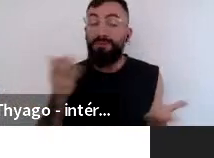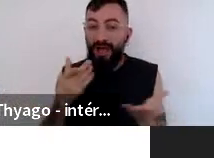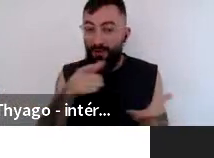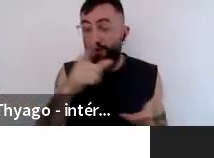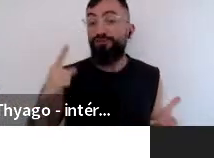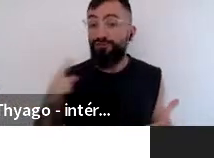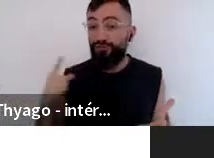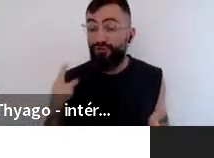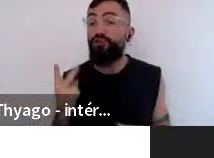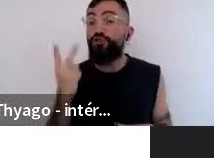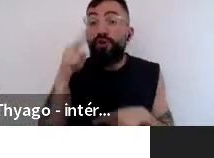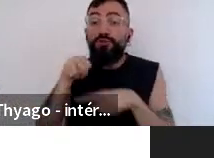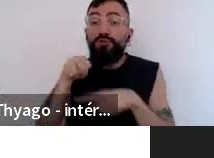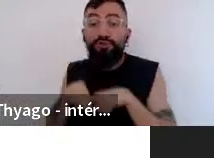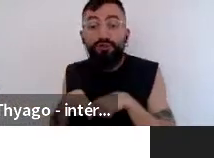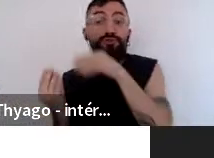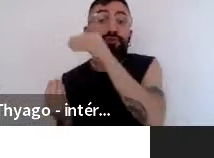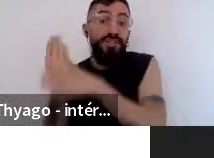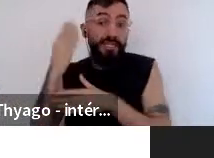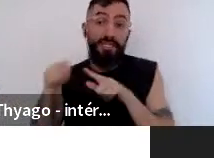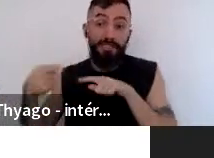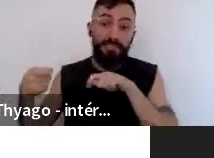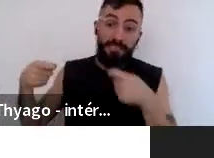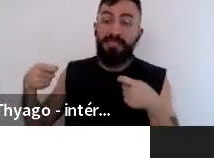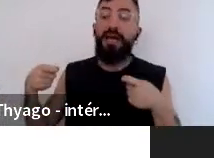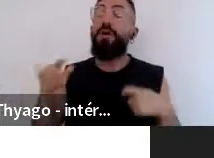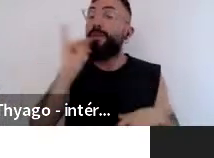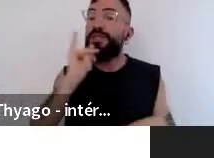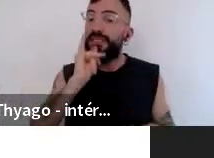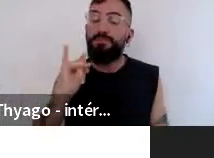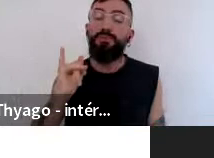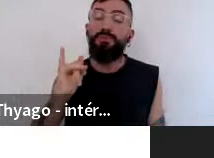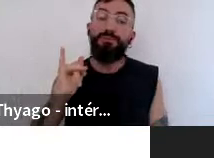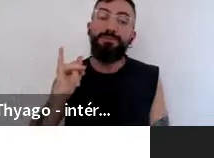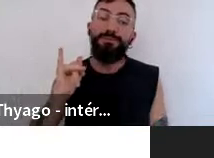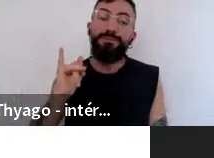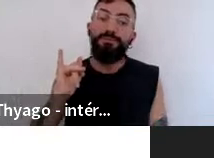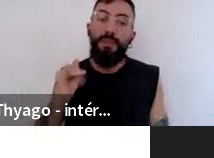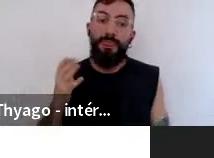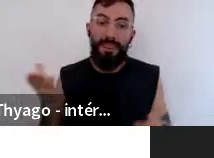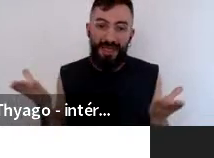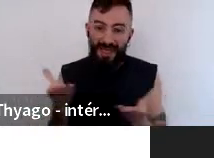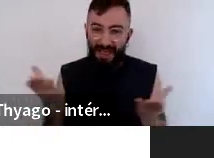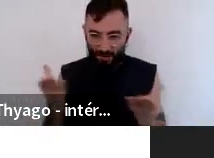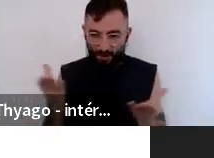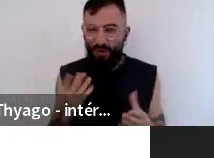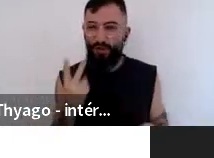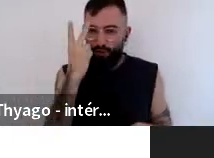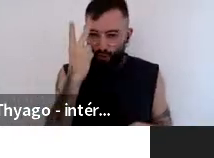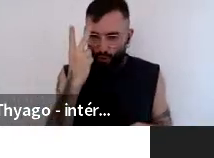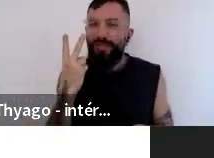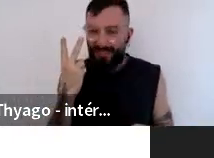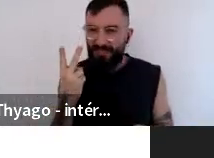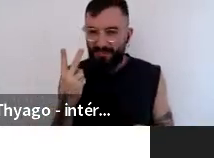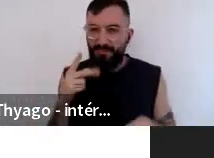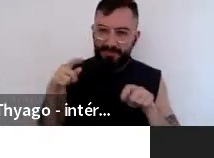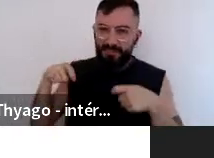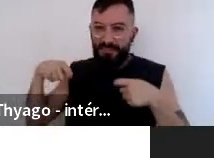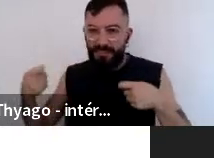So we have collected two variants for the